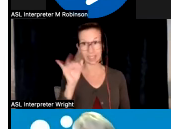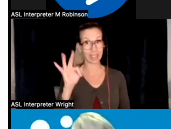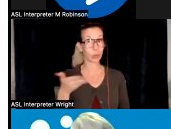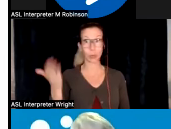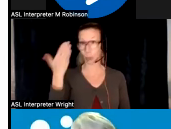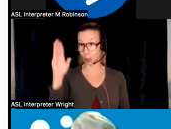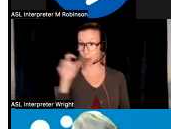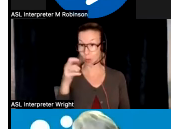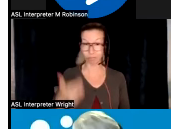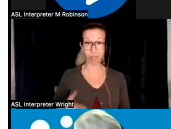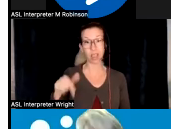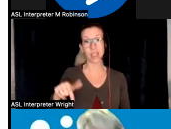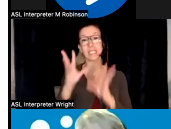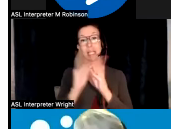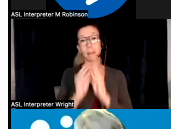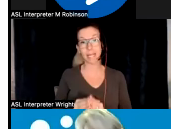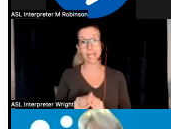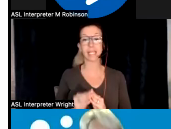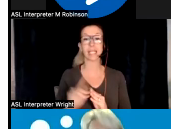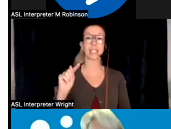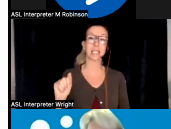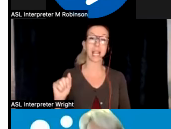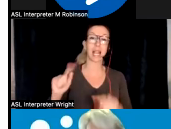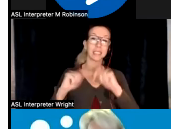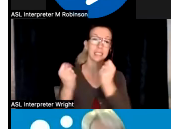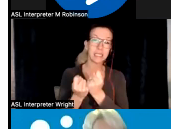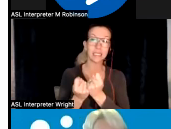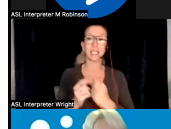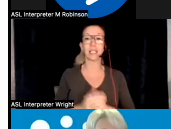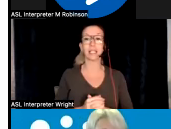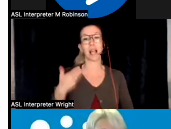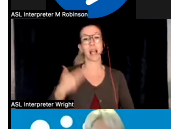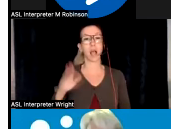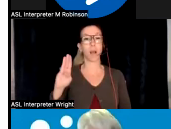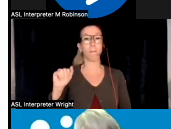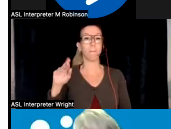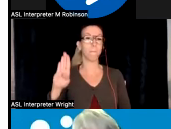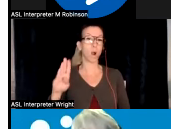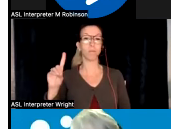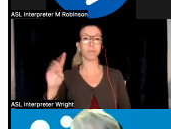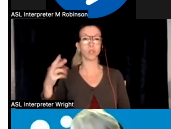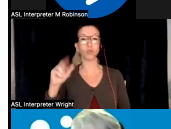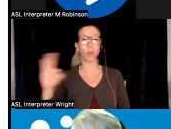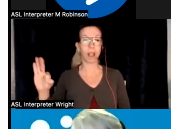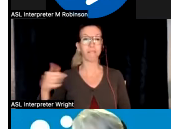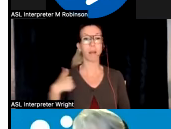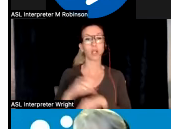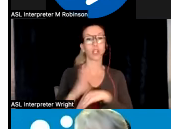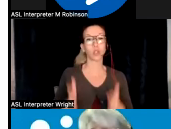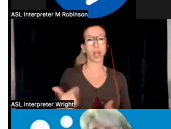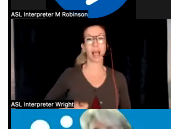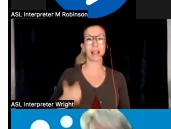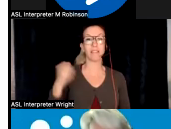us, Meeting the Strategies TA team. I'm Barb DeGraff. I'm a TA consultant. I live in the South Lake